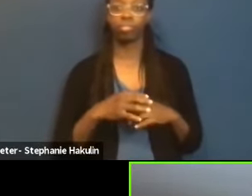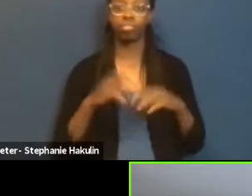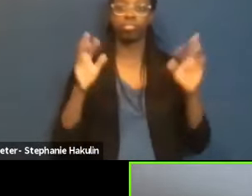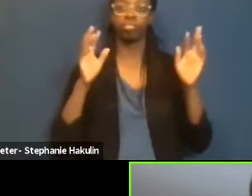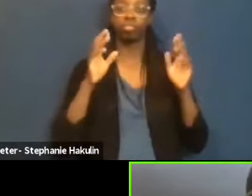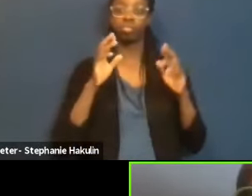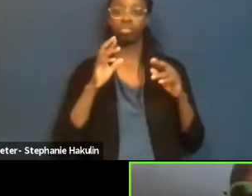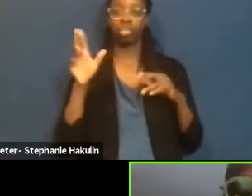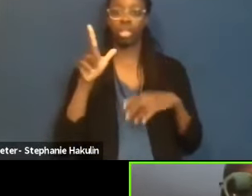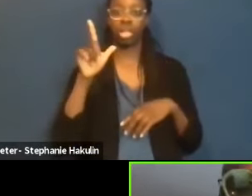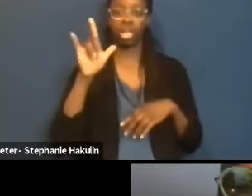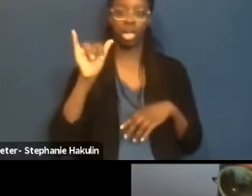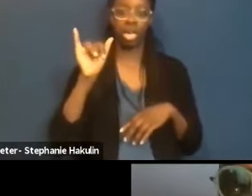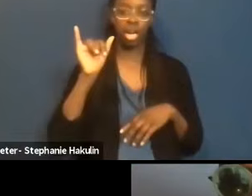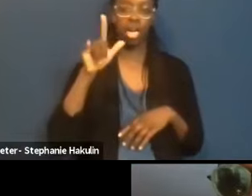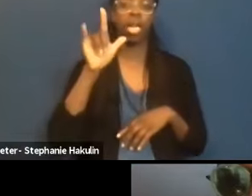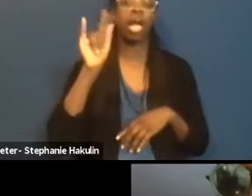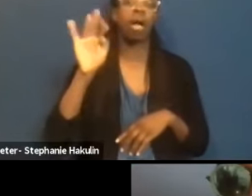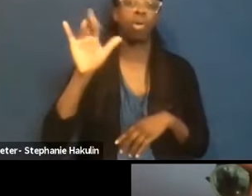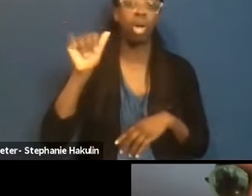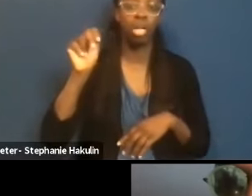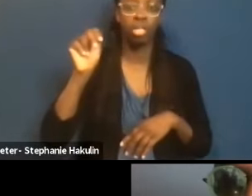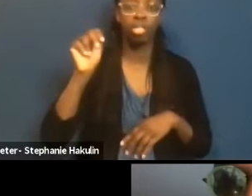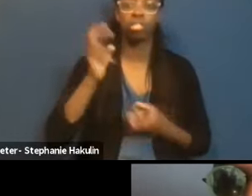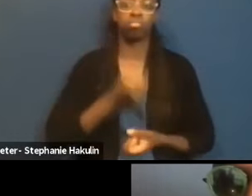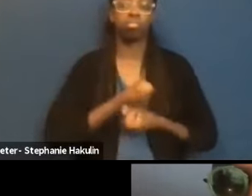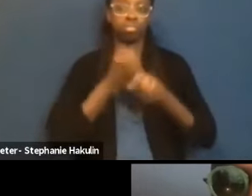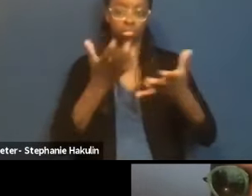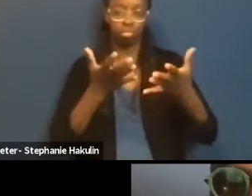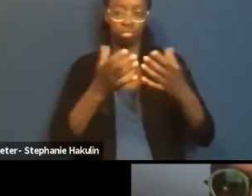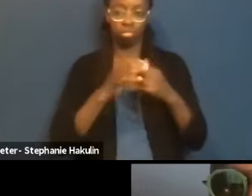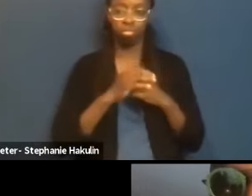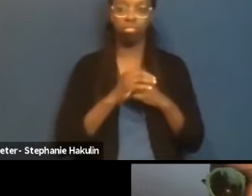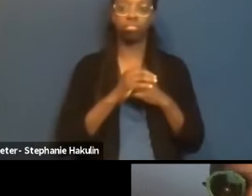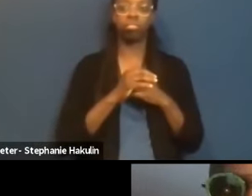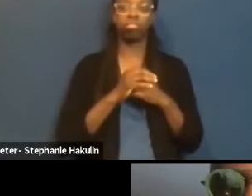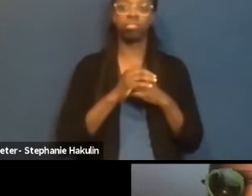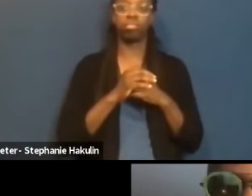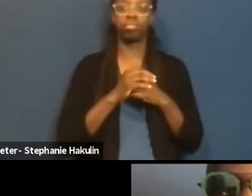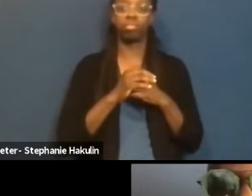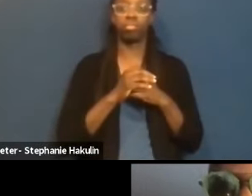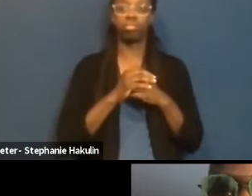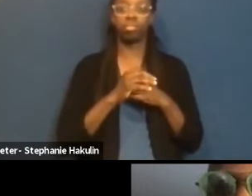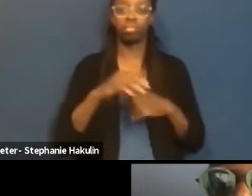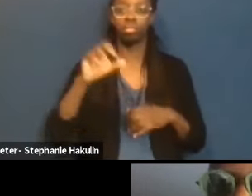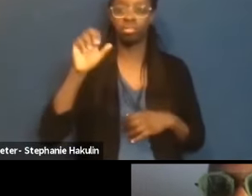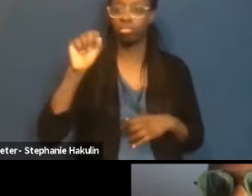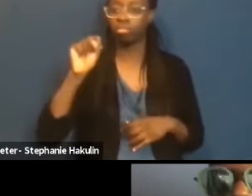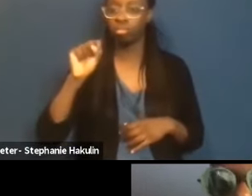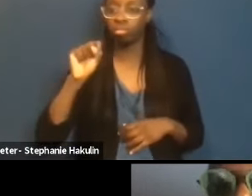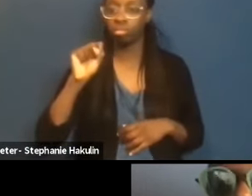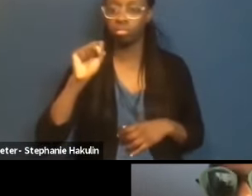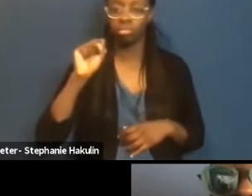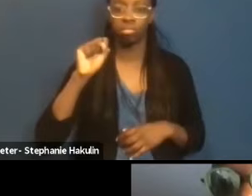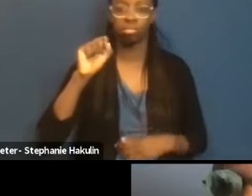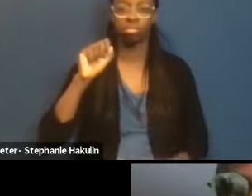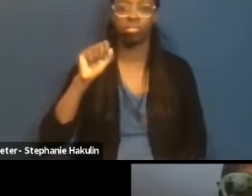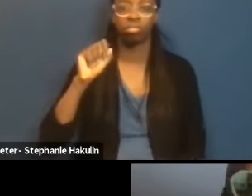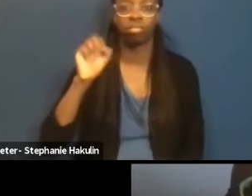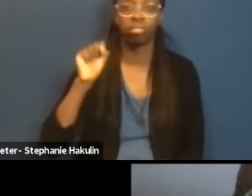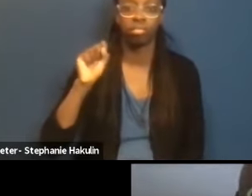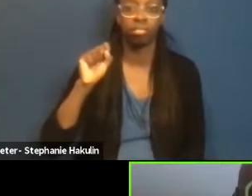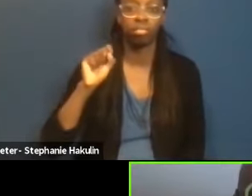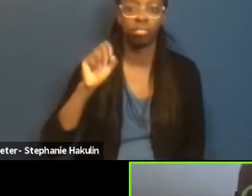stepping to the microphone. What the fuck, though? Where the love go? 5, 4, 3, 2, I let one go. Wow, get the fuck,